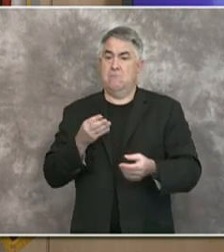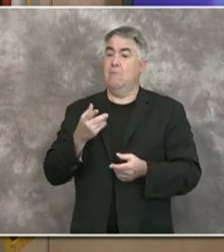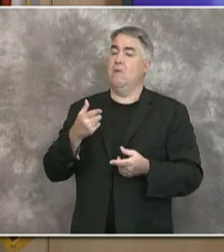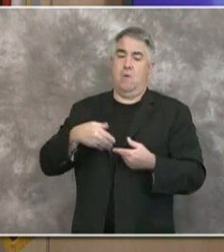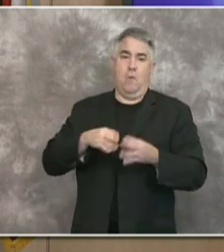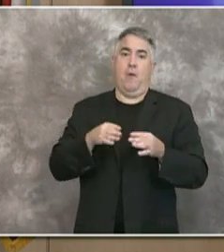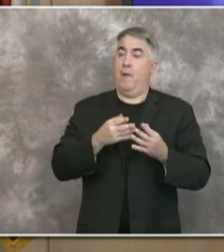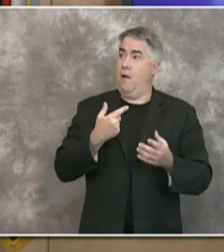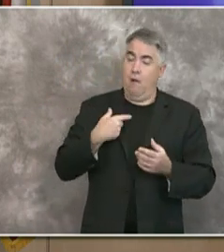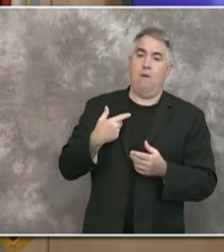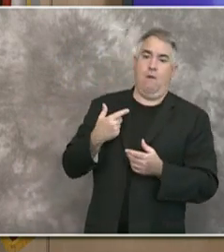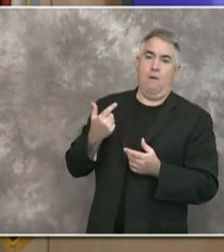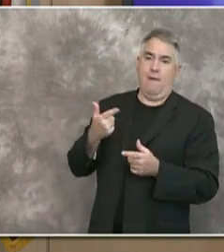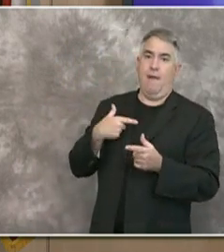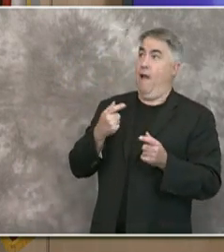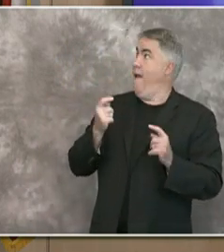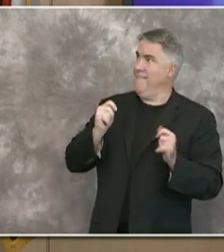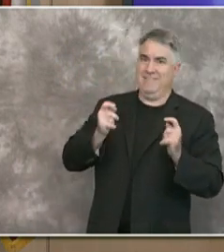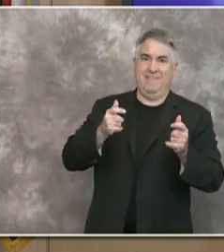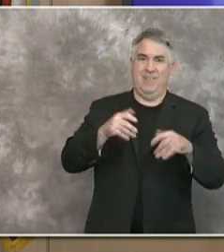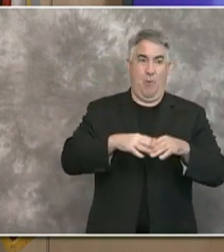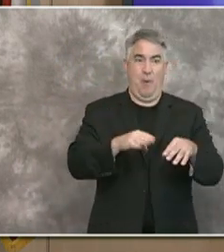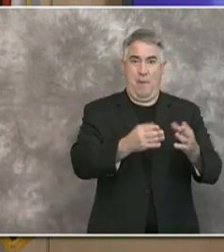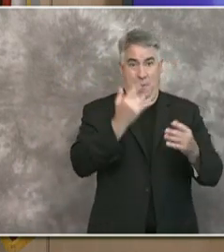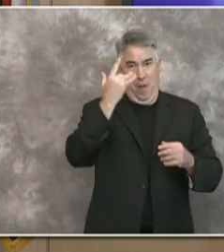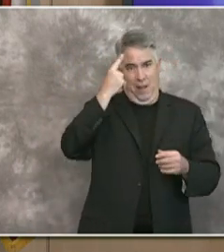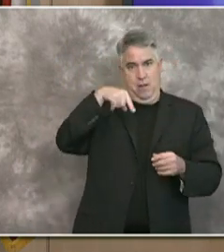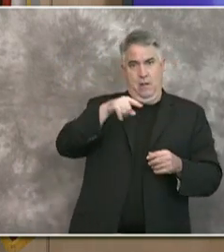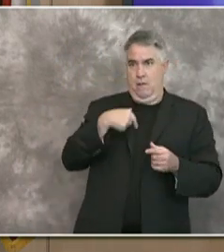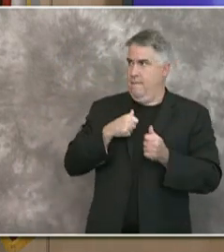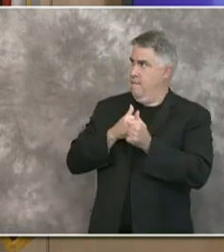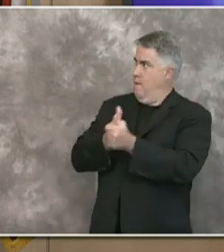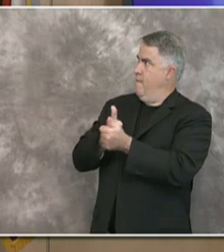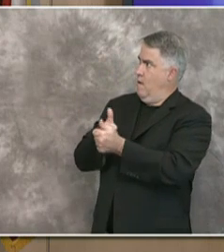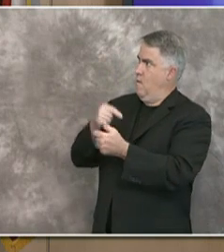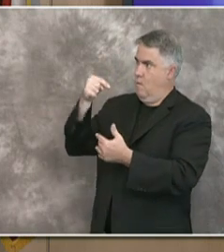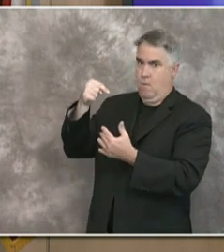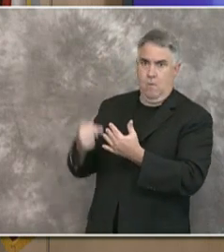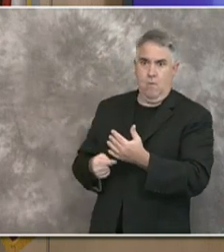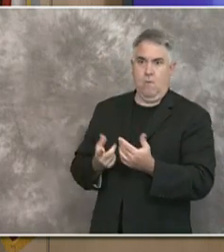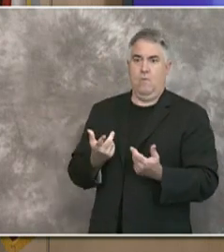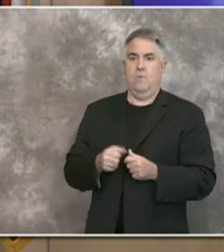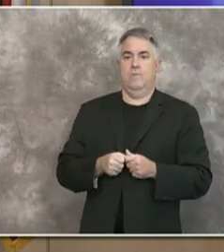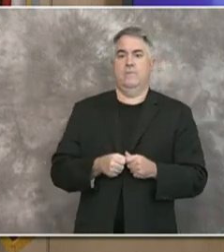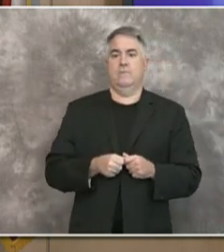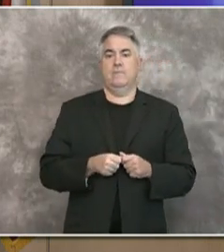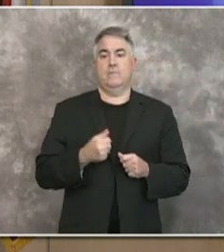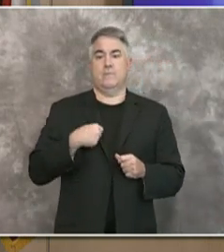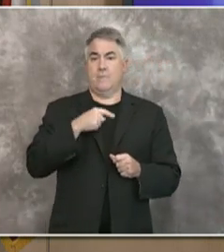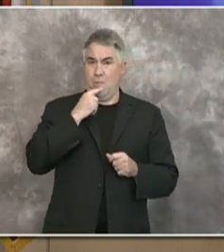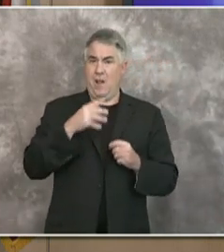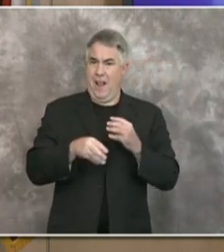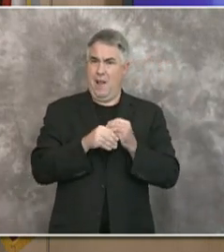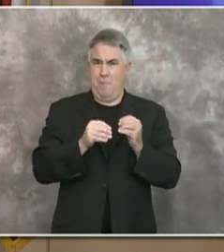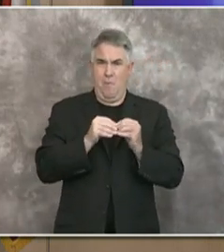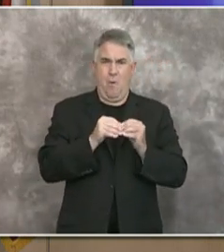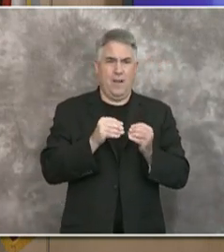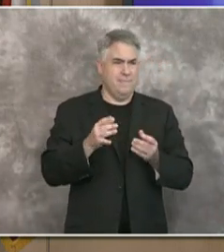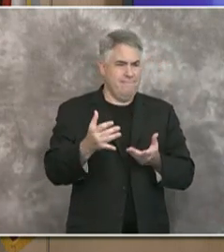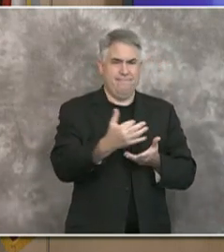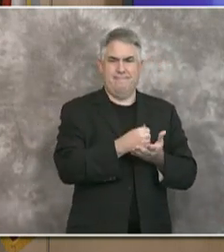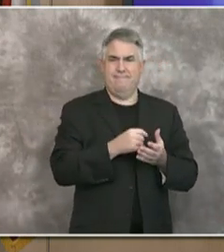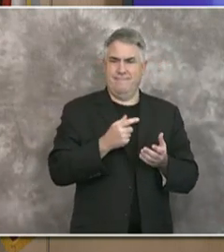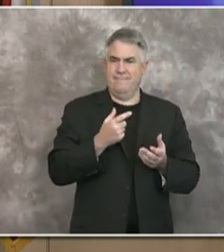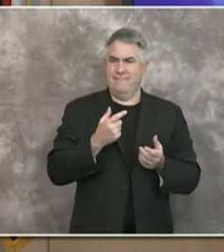than everyone else, provided we continue to meet those criteria and new things get added into that category, then we'll continue to advance